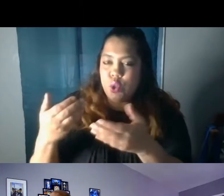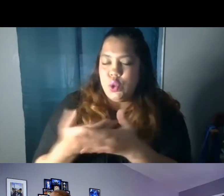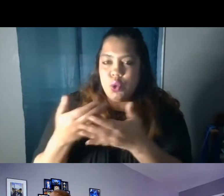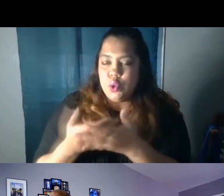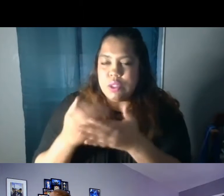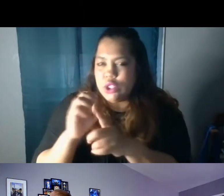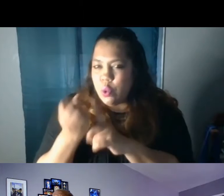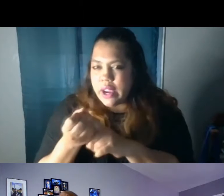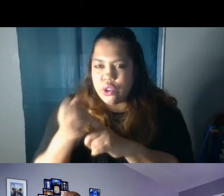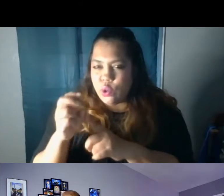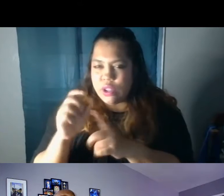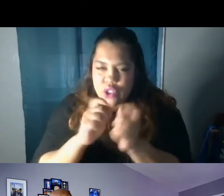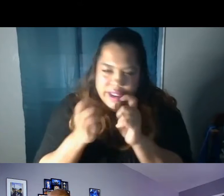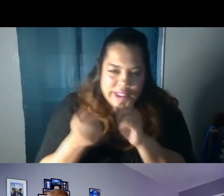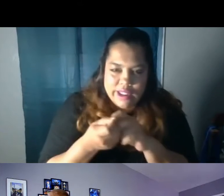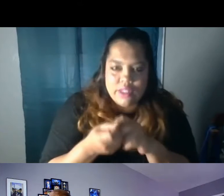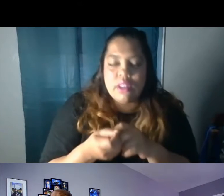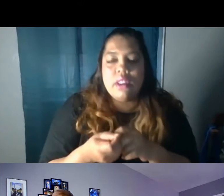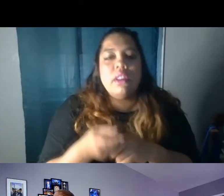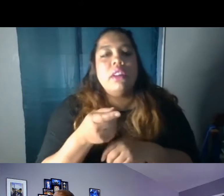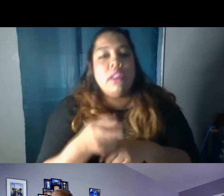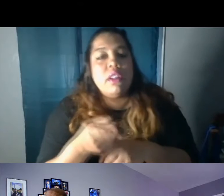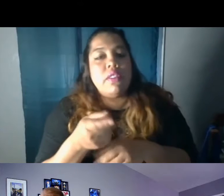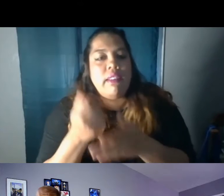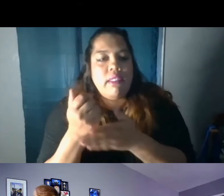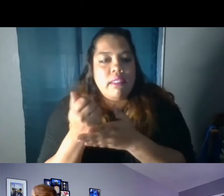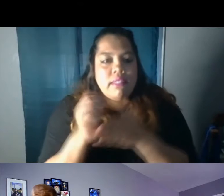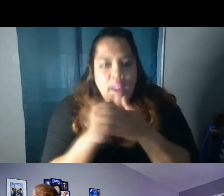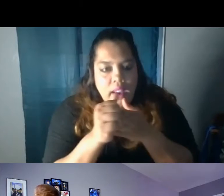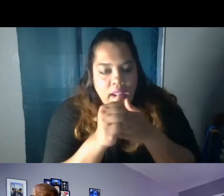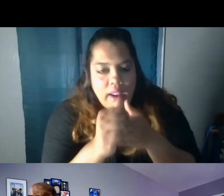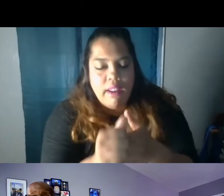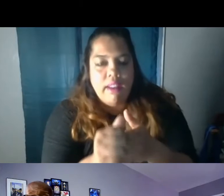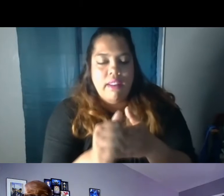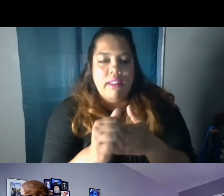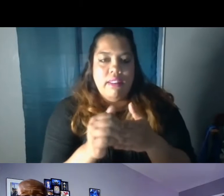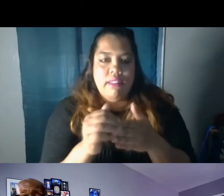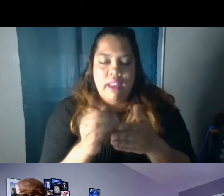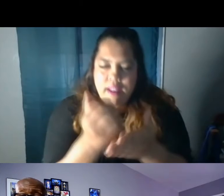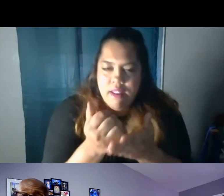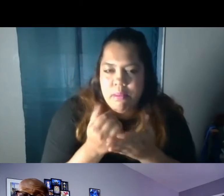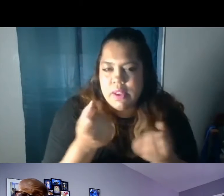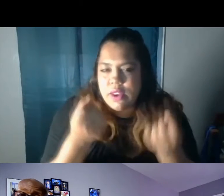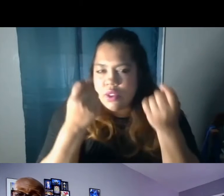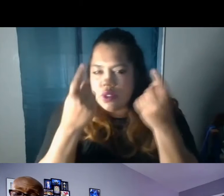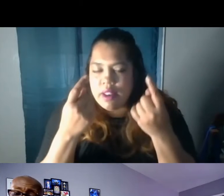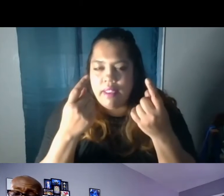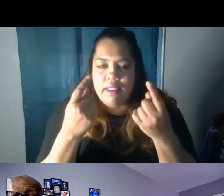preciousness. The 5 invitations is a powerful and inspiring exploration of